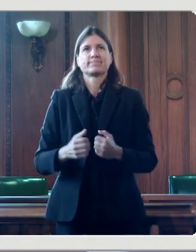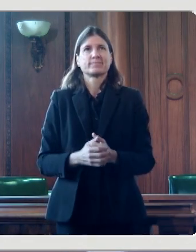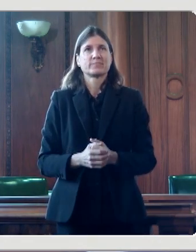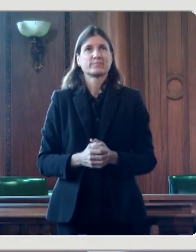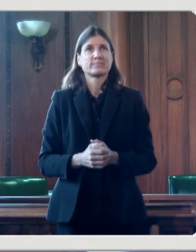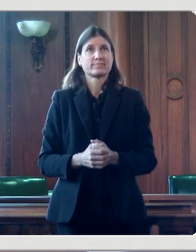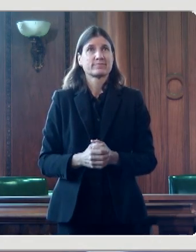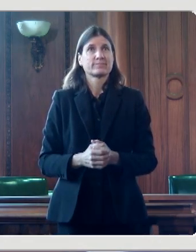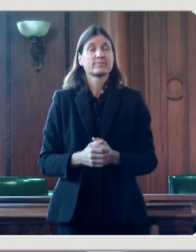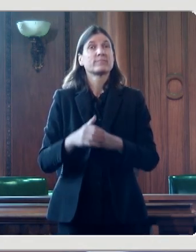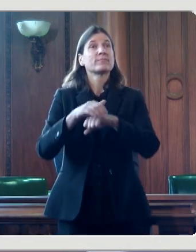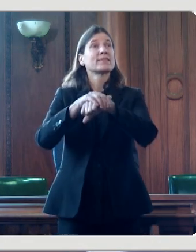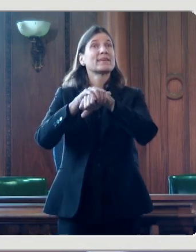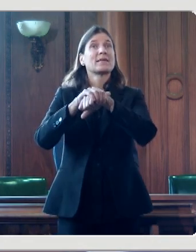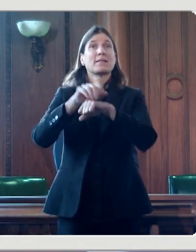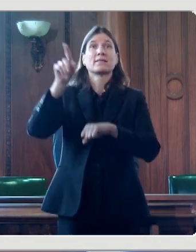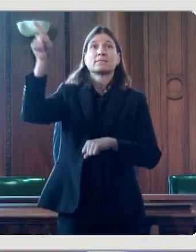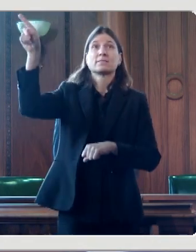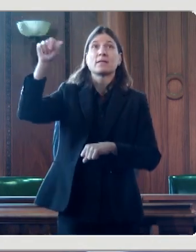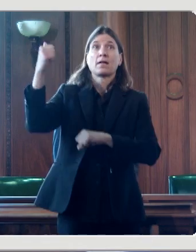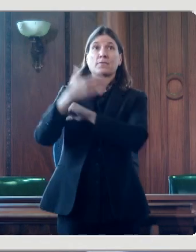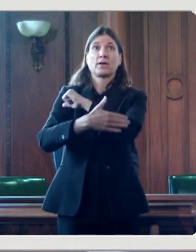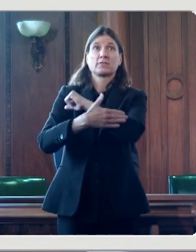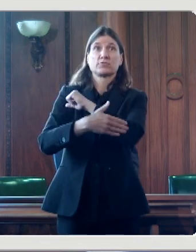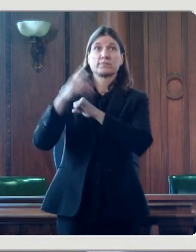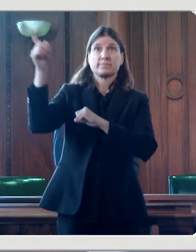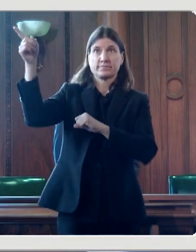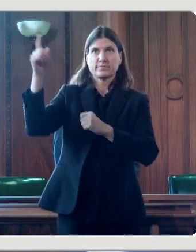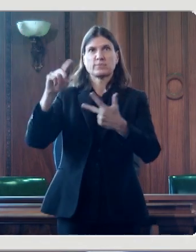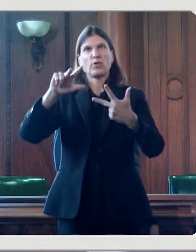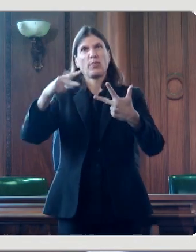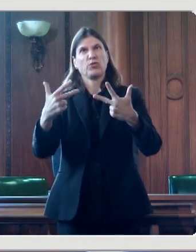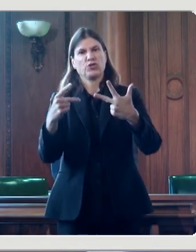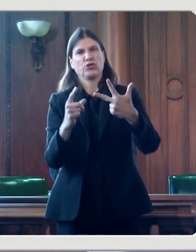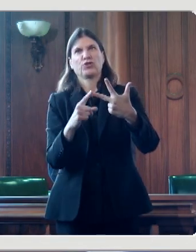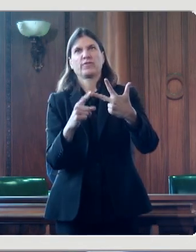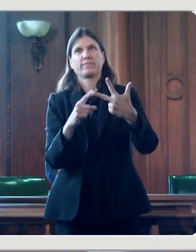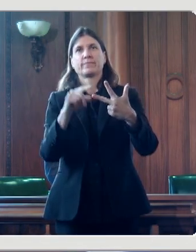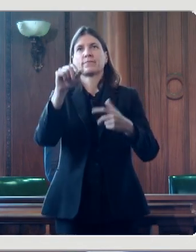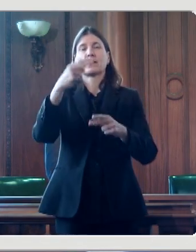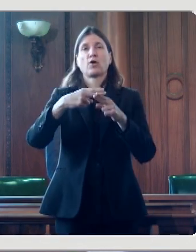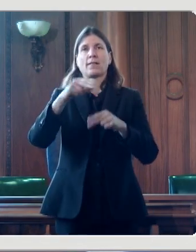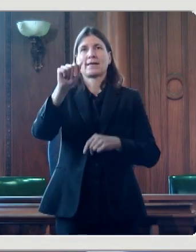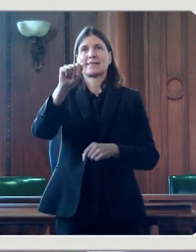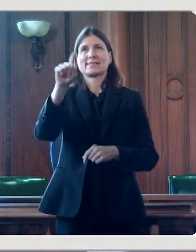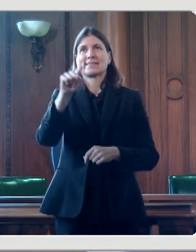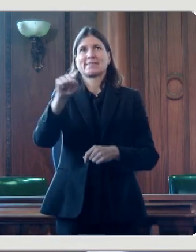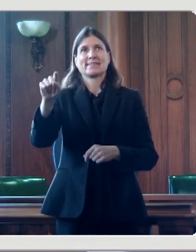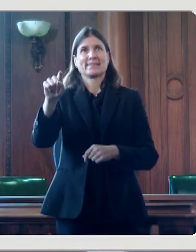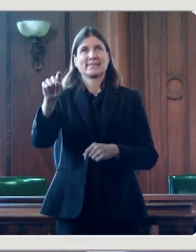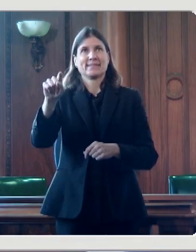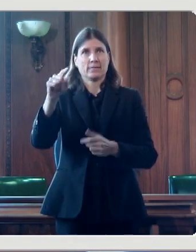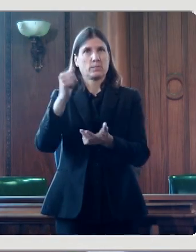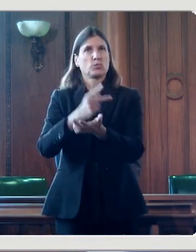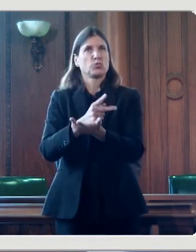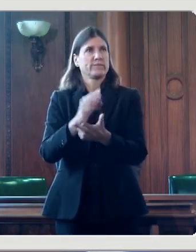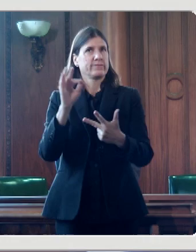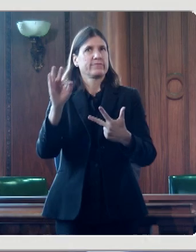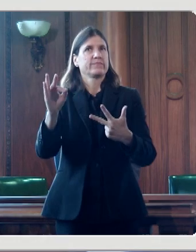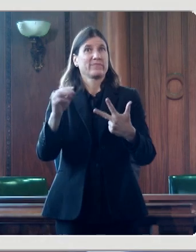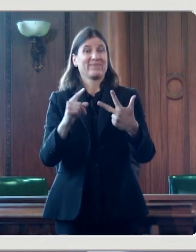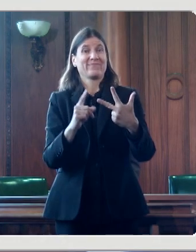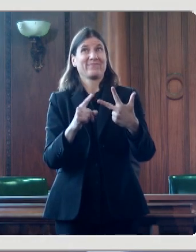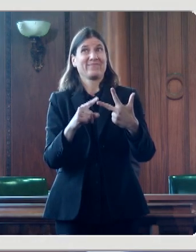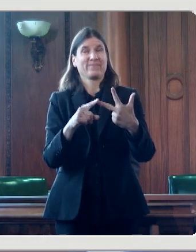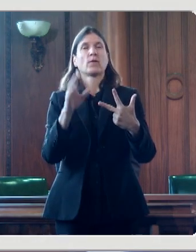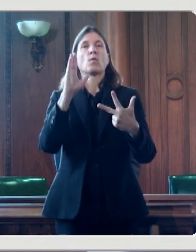and in India. We'll see what happens in the United States, but obviously the more vaccines that get approved, the faster we can